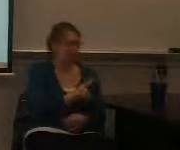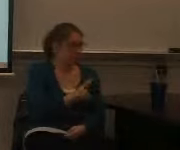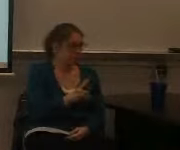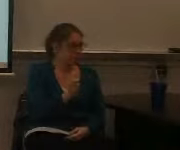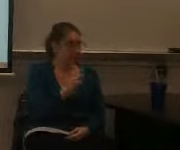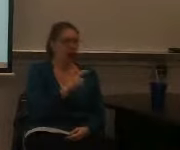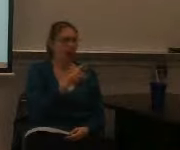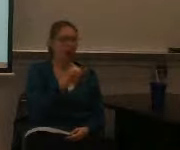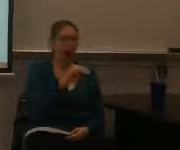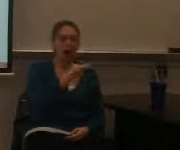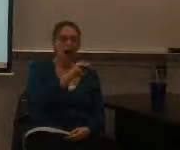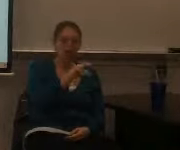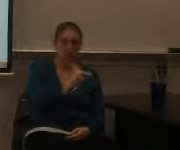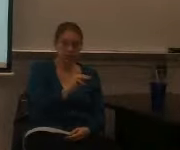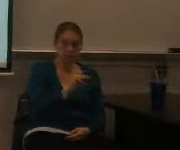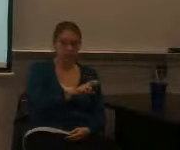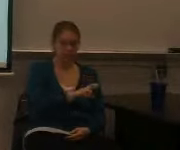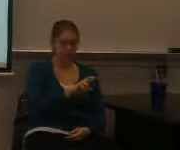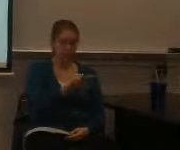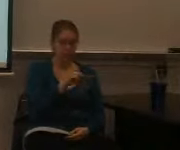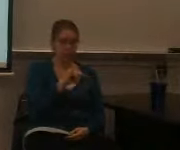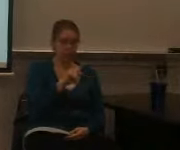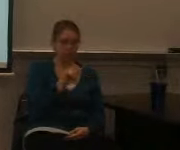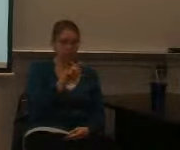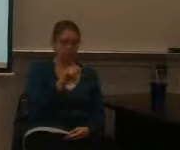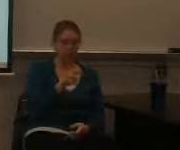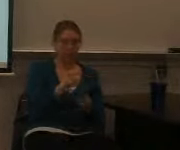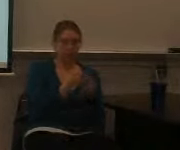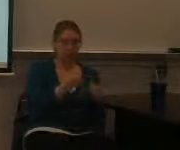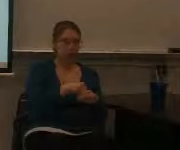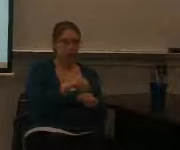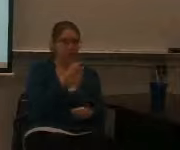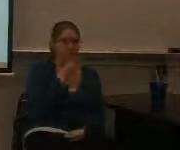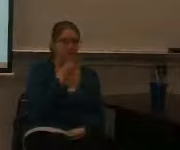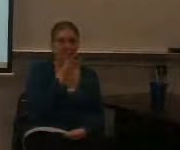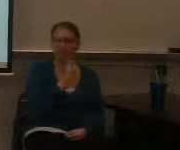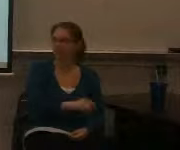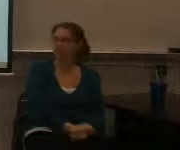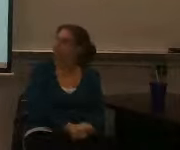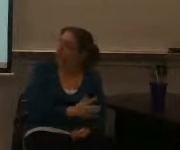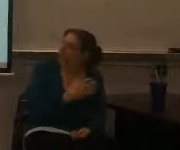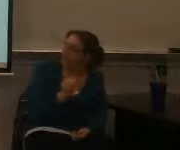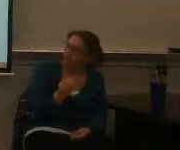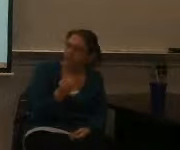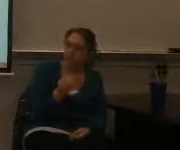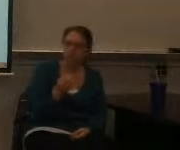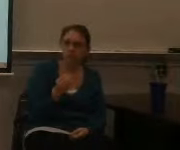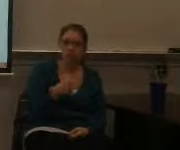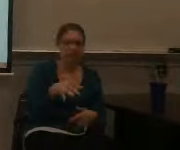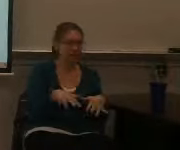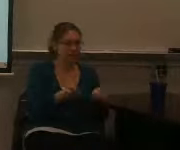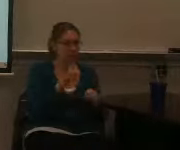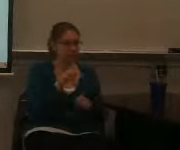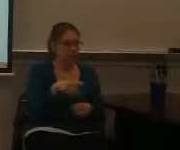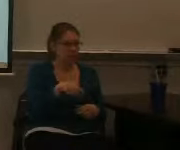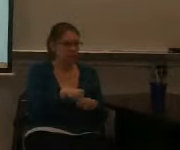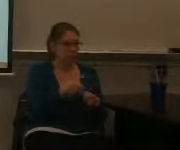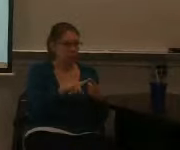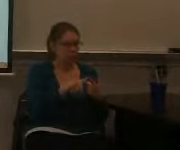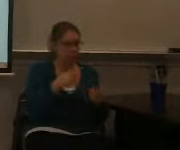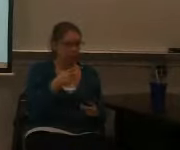CO2 or ammonium or nitrate or phosphate that's dissolved in the water. And then it's taken up